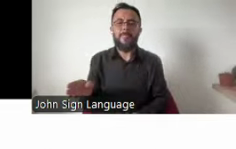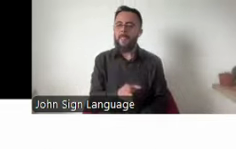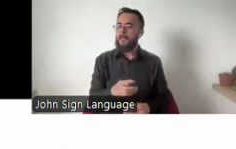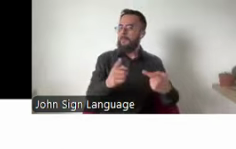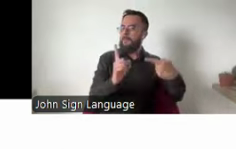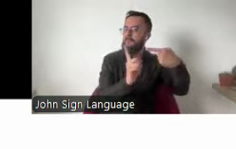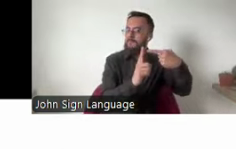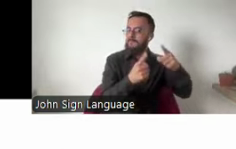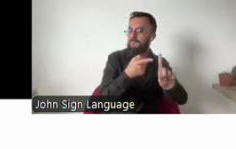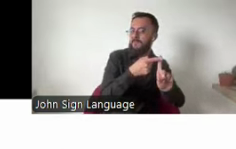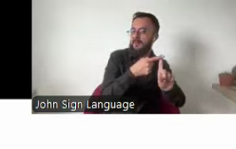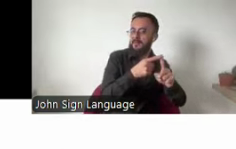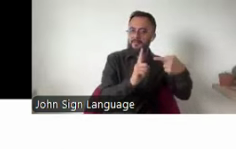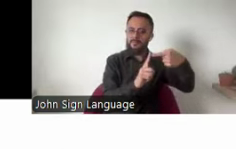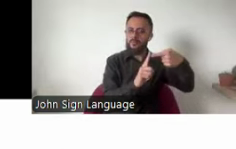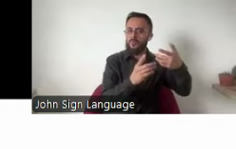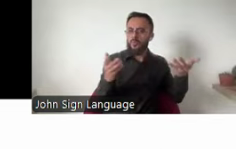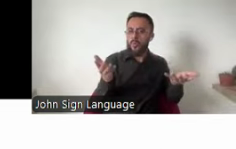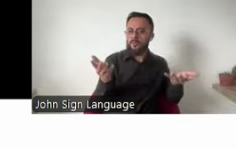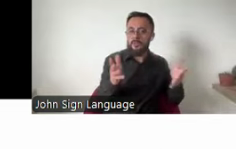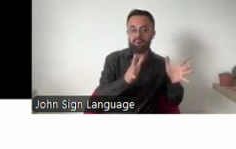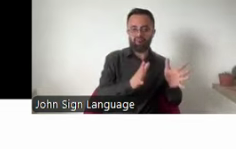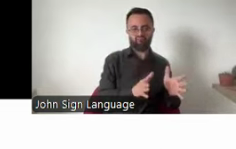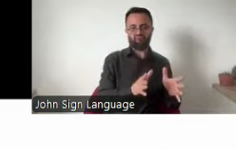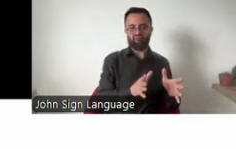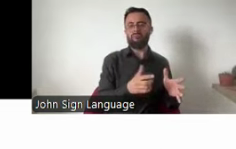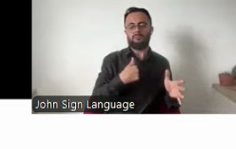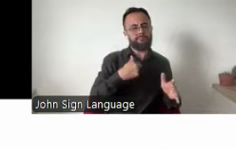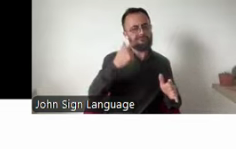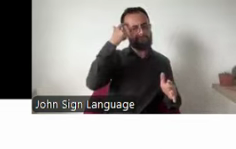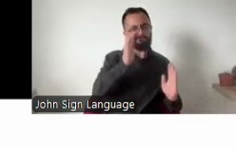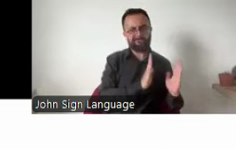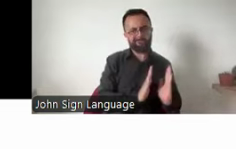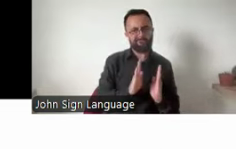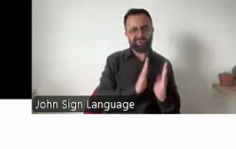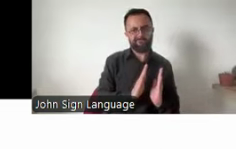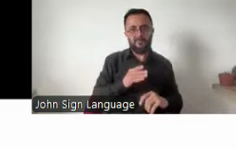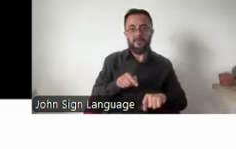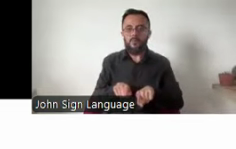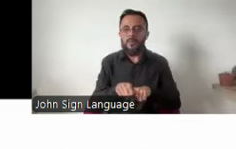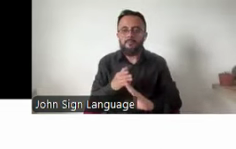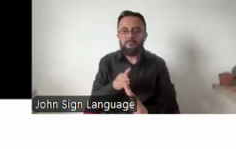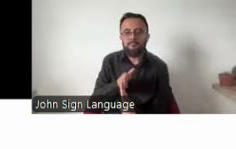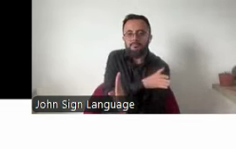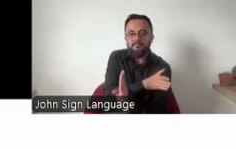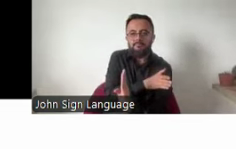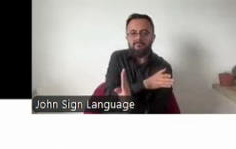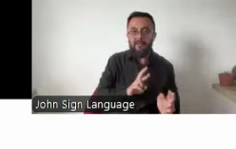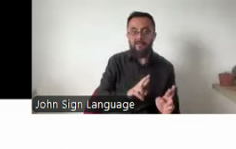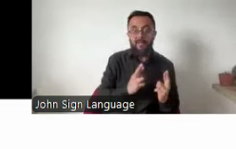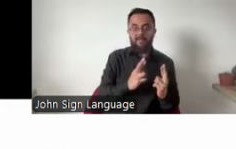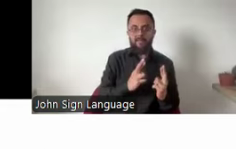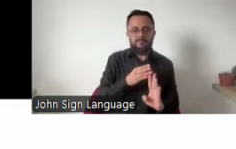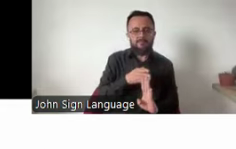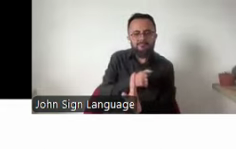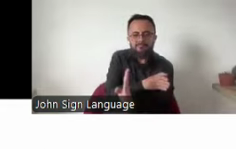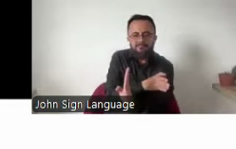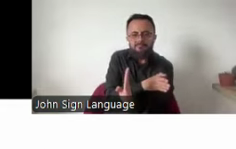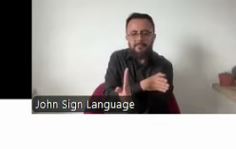encourage the development of the interest by the Ministry of Health,